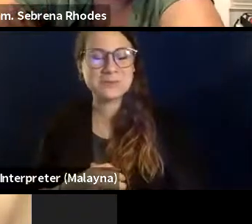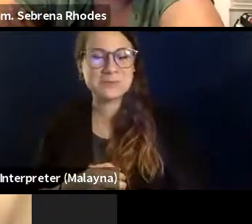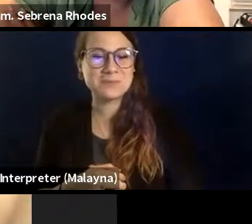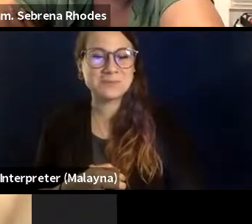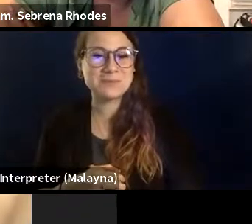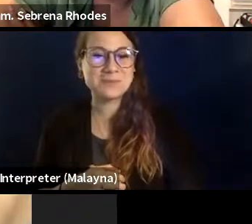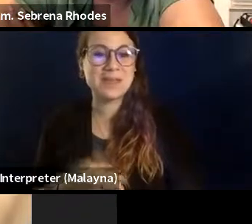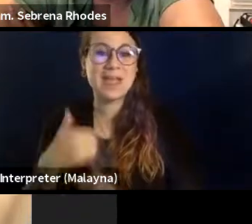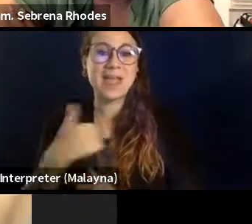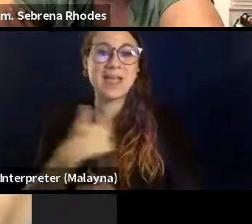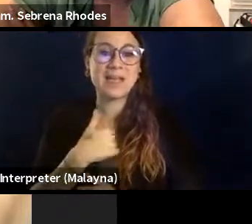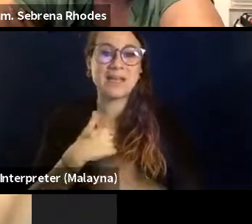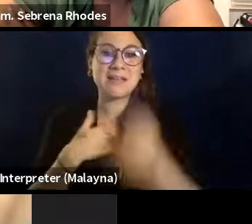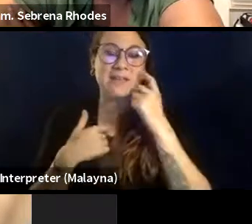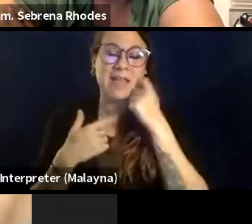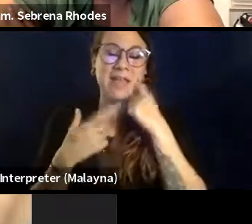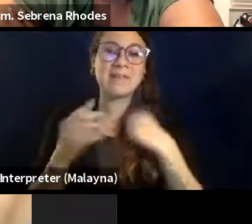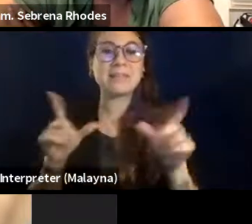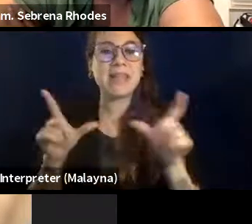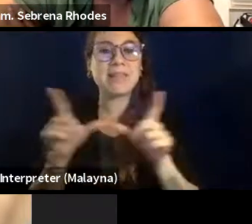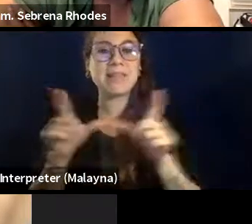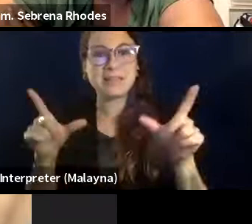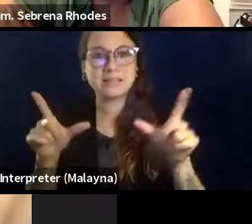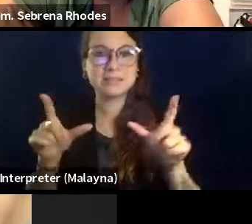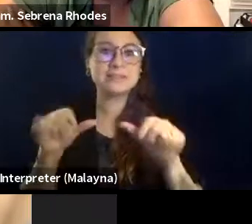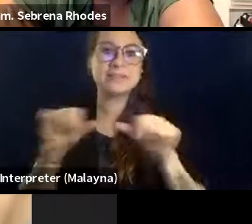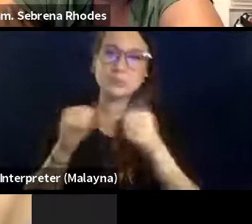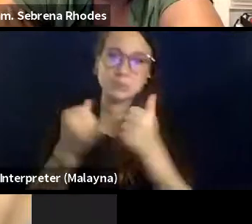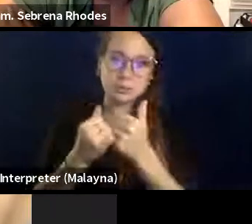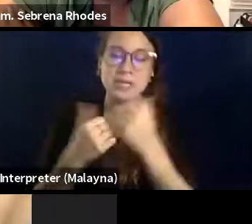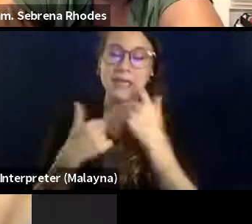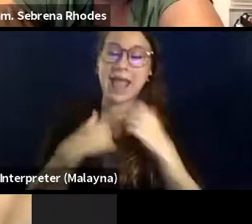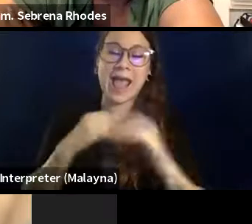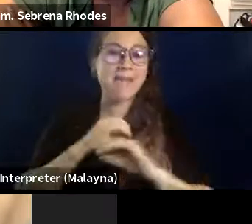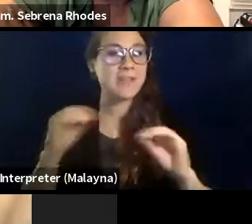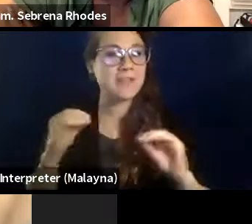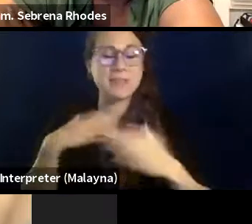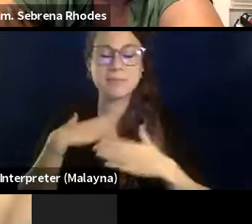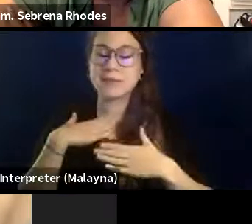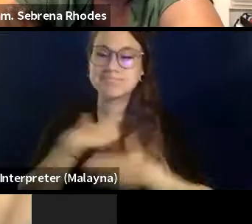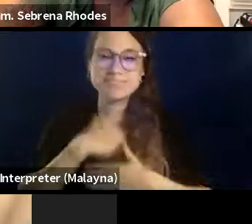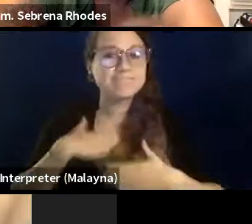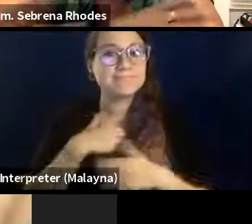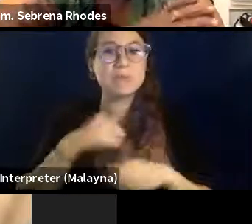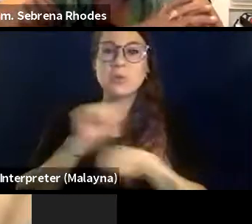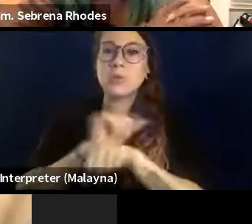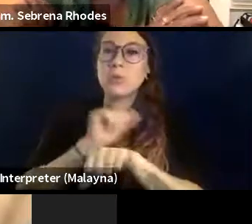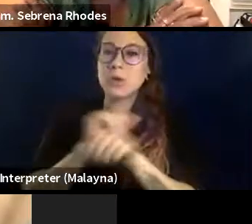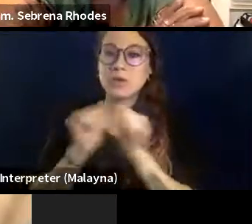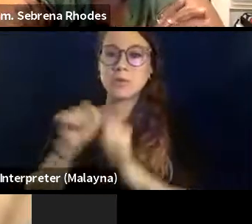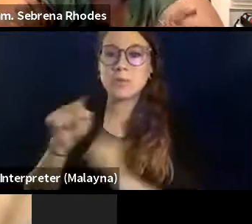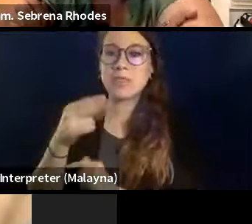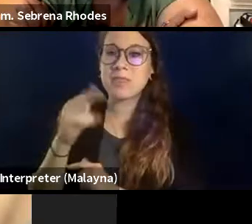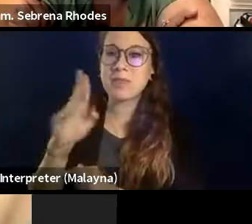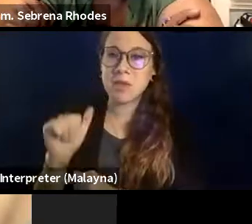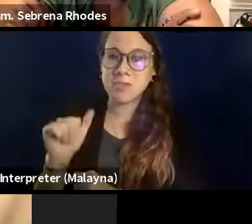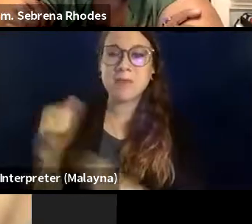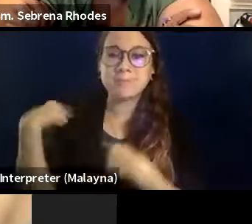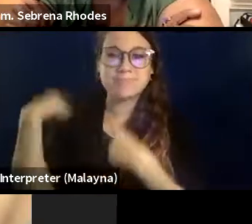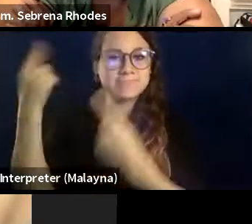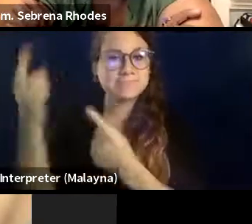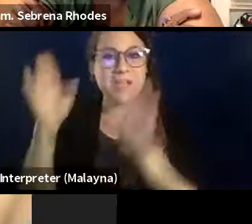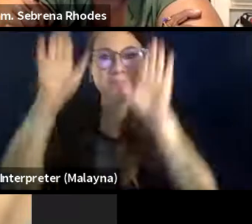the Licensed Civic Association. I just want to say I have had nothing but joy working with Thelma Duran. She has a wonderful